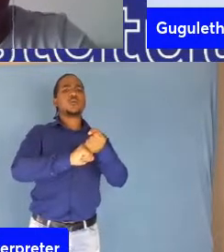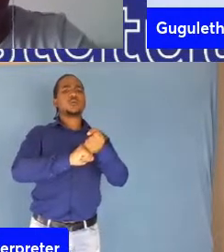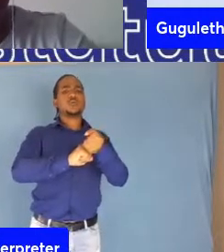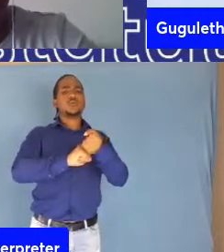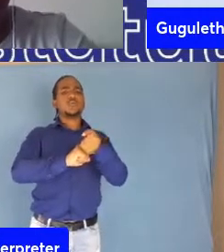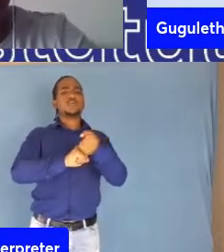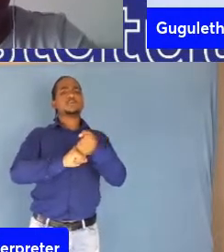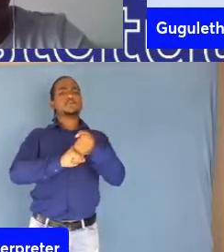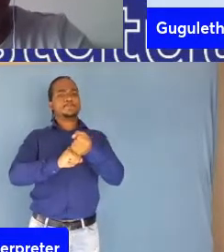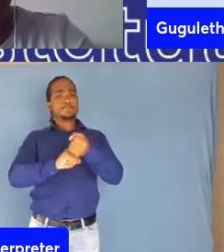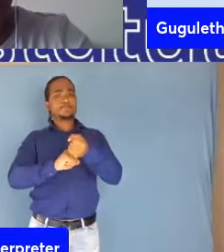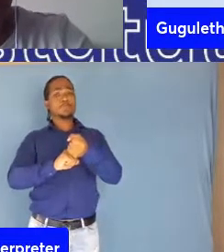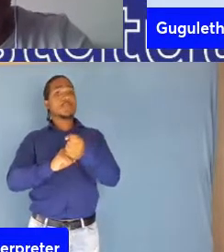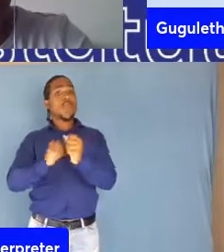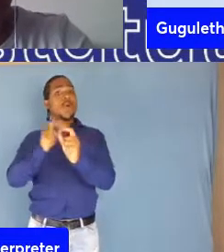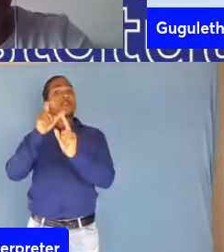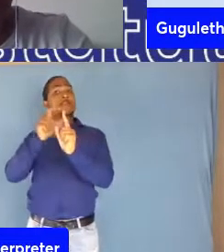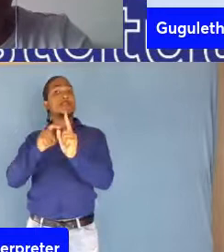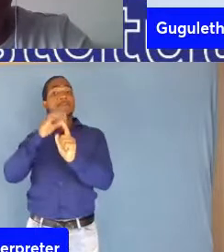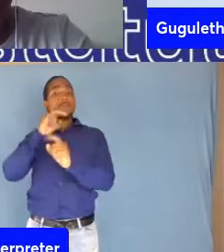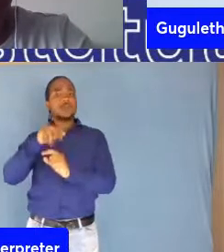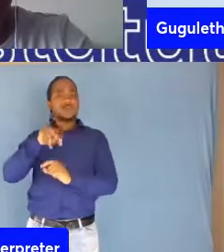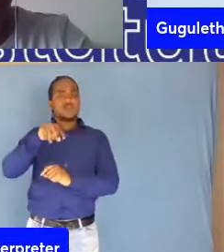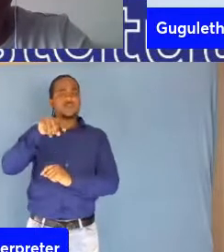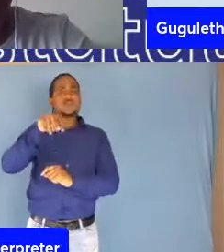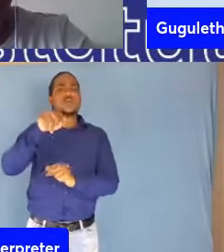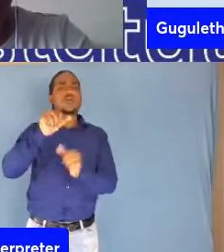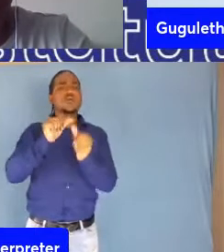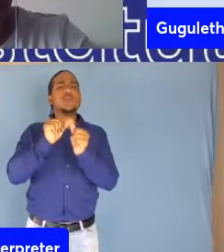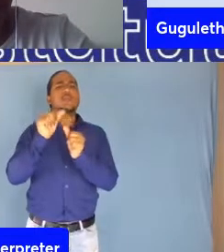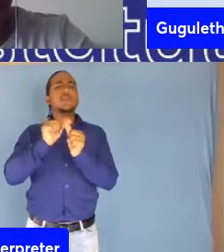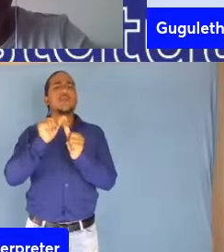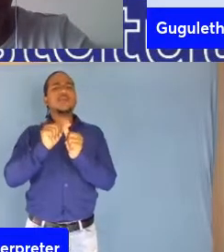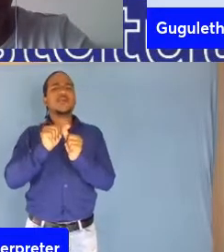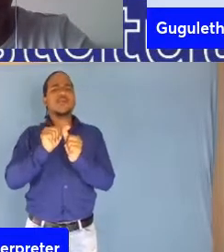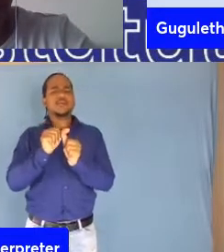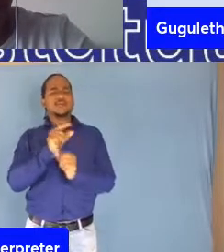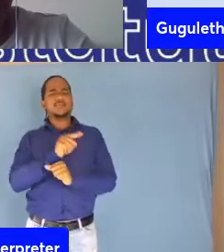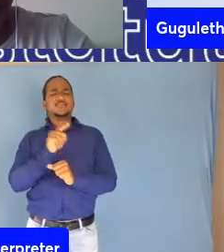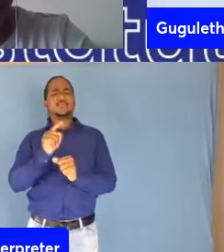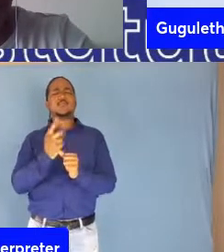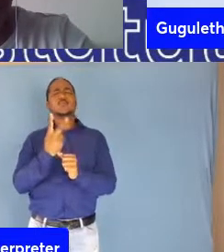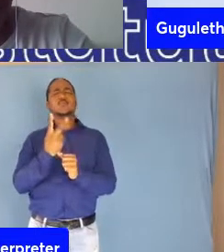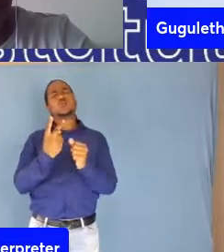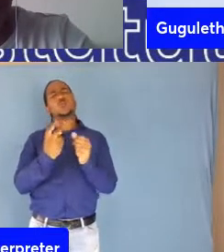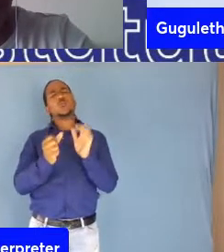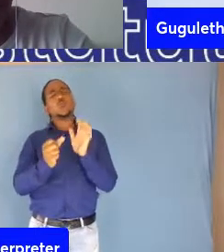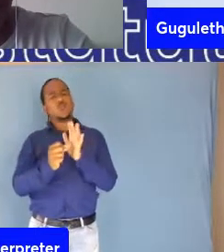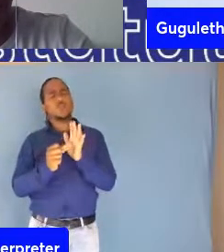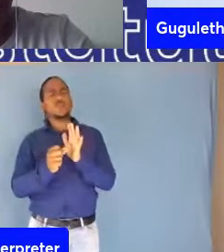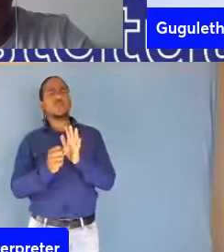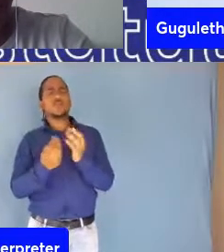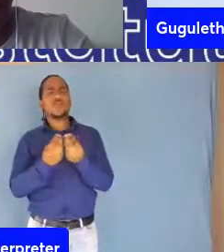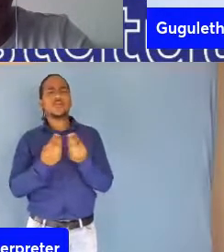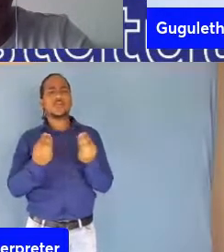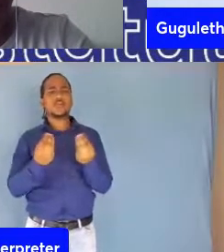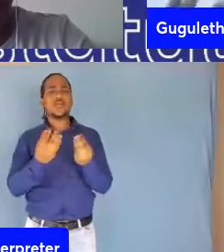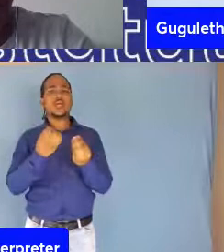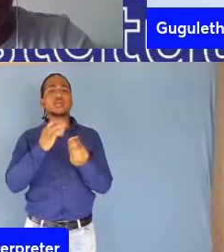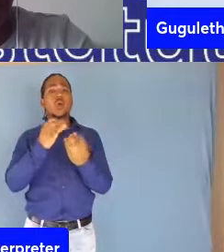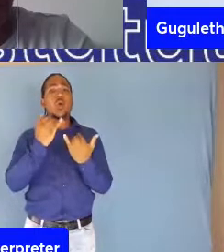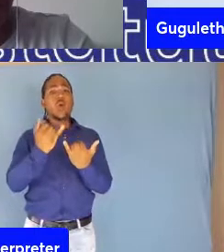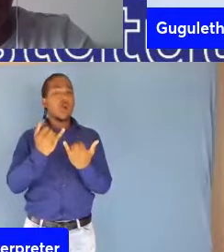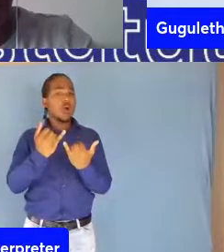and is better able. So these are very important things. And most importantly, I think at the top of my list would be